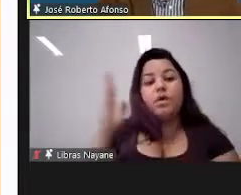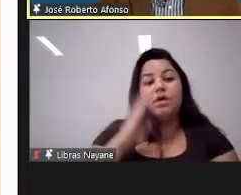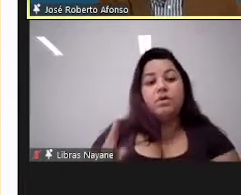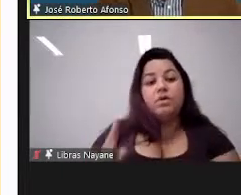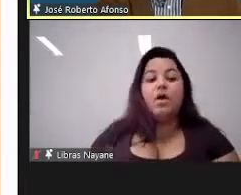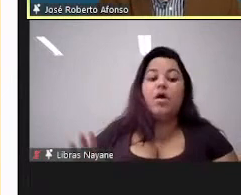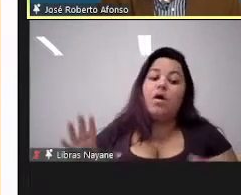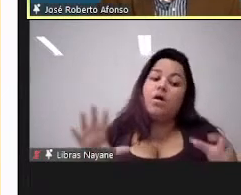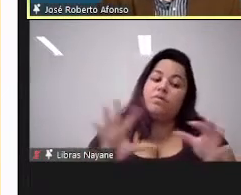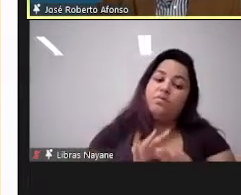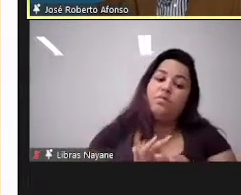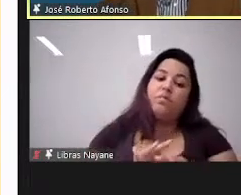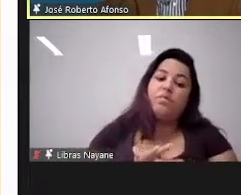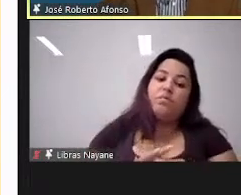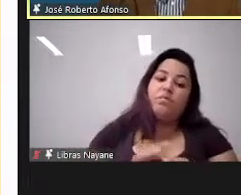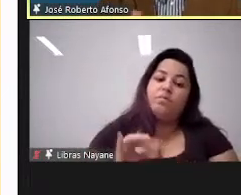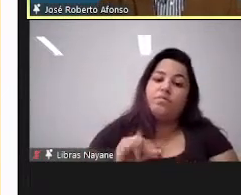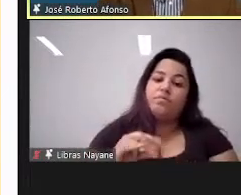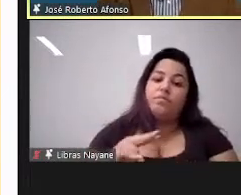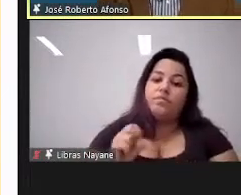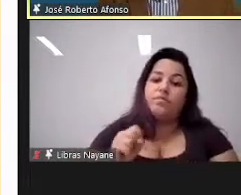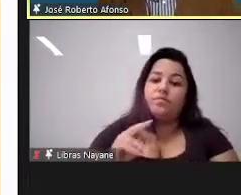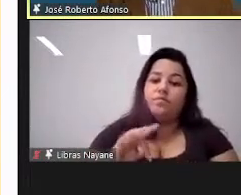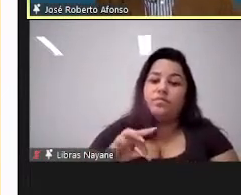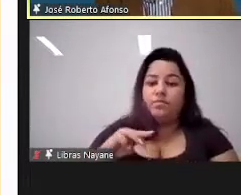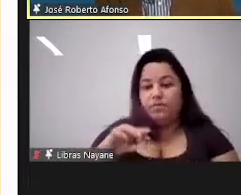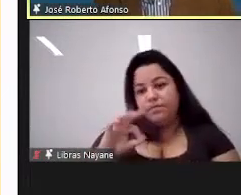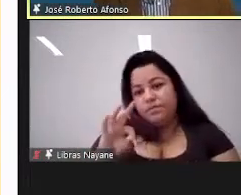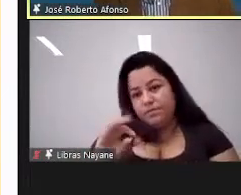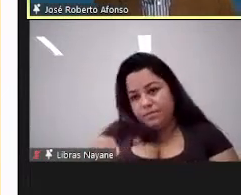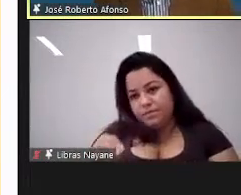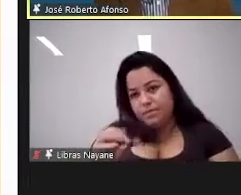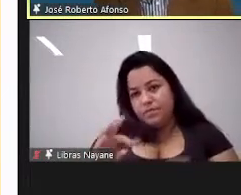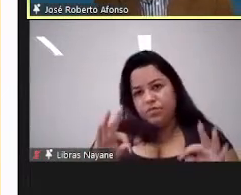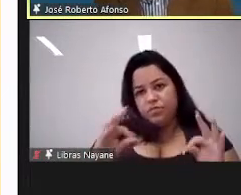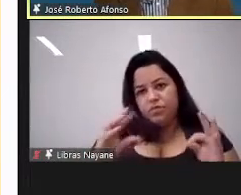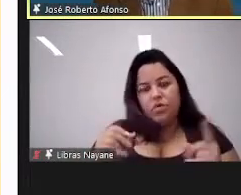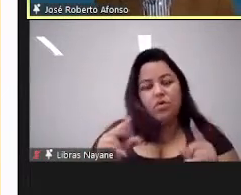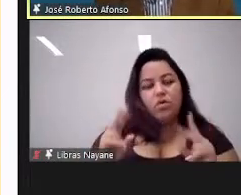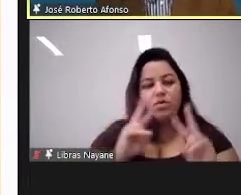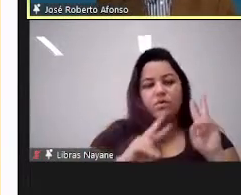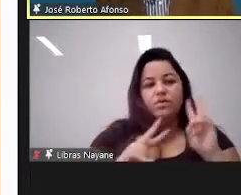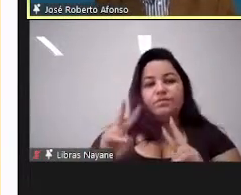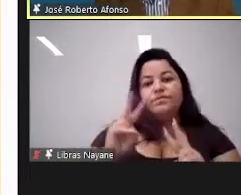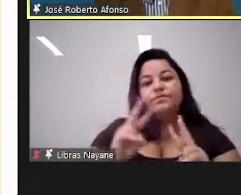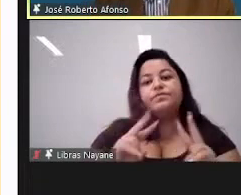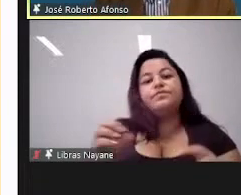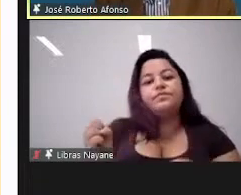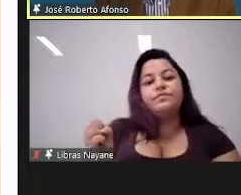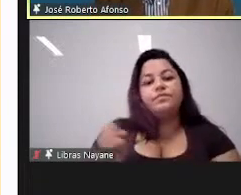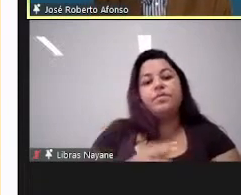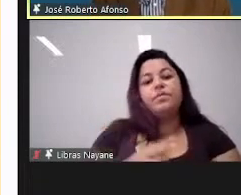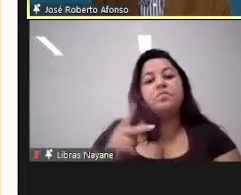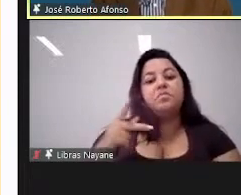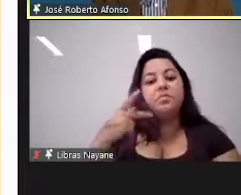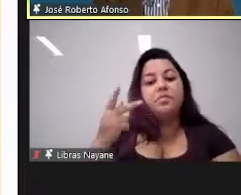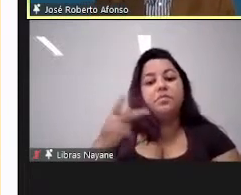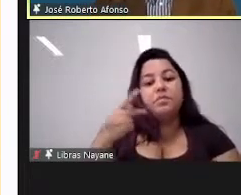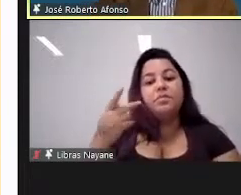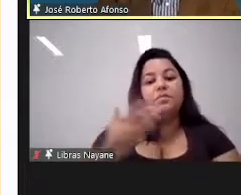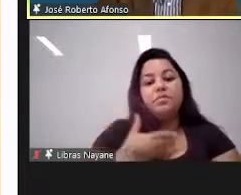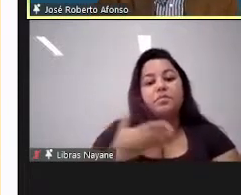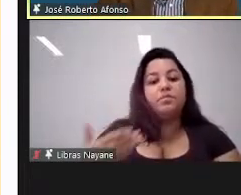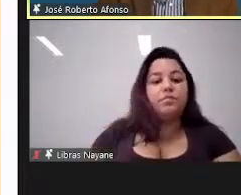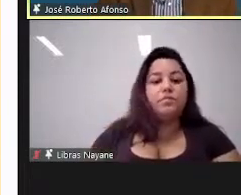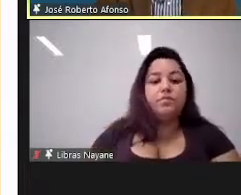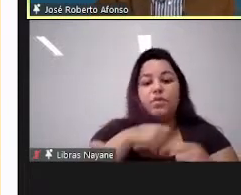especially in Brazil, linked to investments. All of this, in my opinion, means to have new public